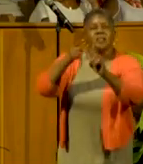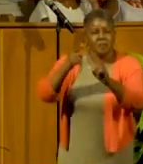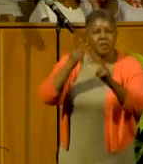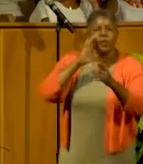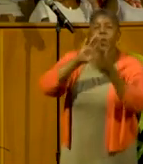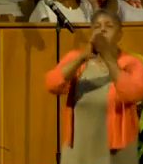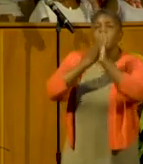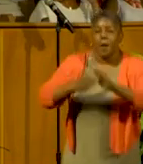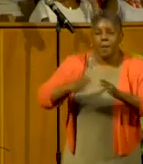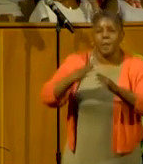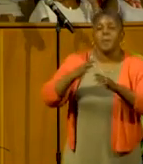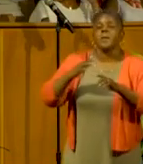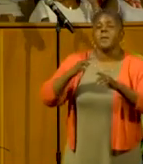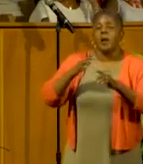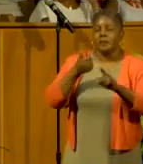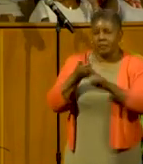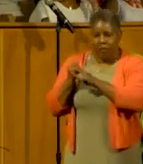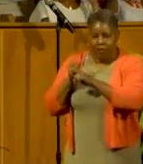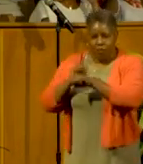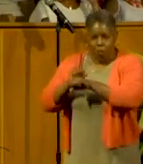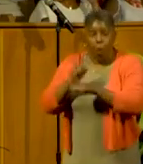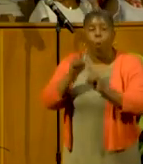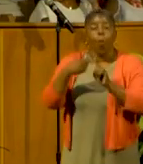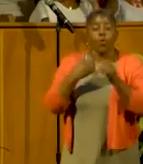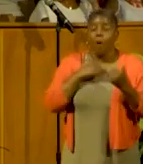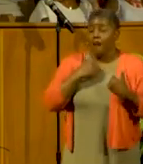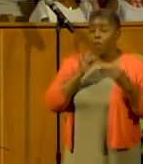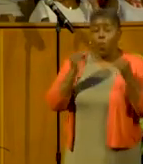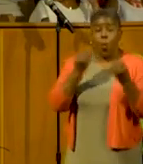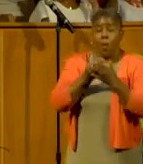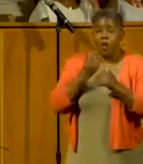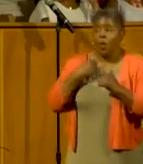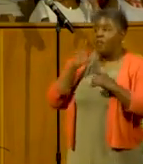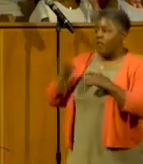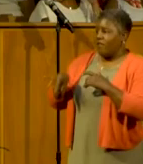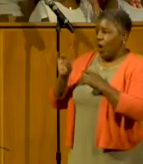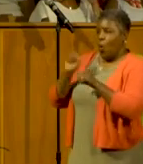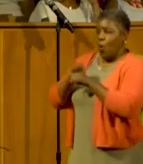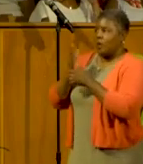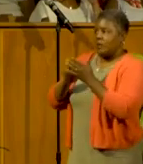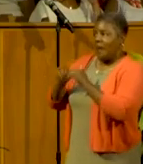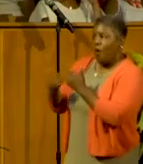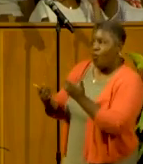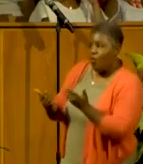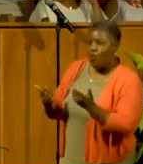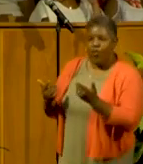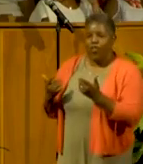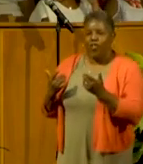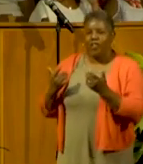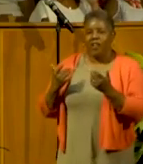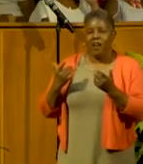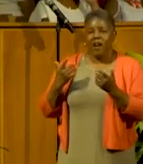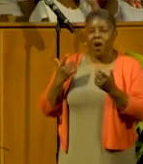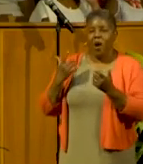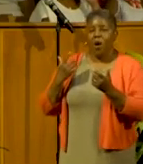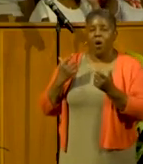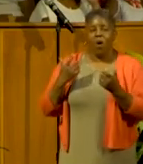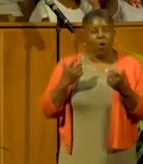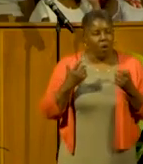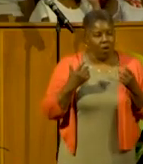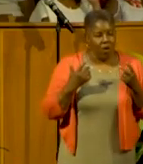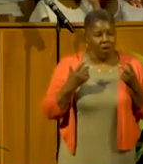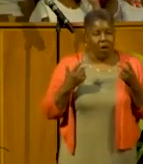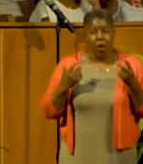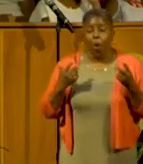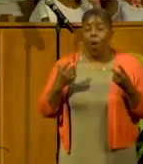to become an entrepreneur. Because you see, when you don't have money, you got to find work somewhere. We had a 2-year-old and